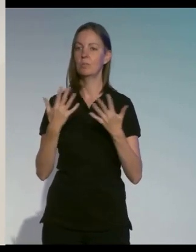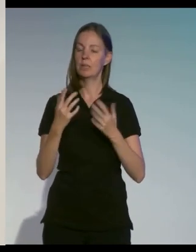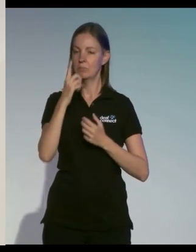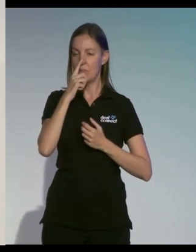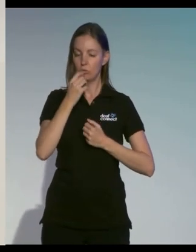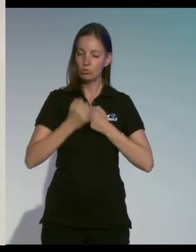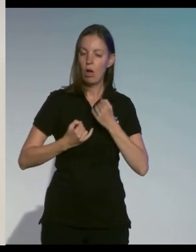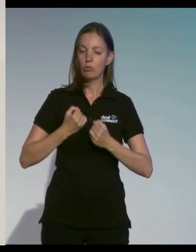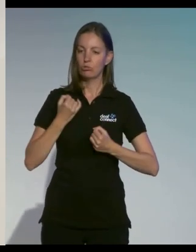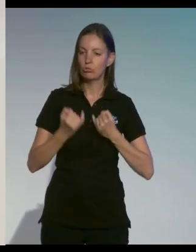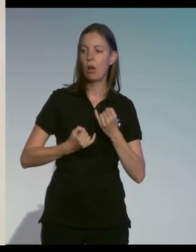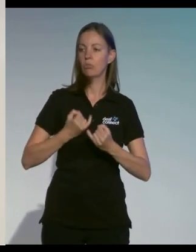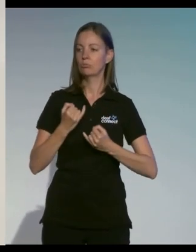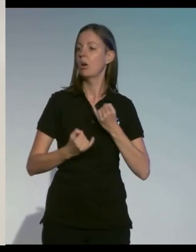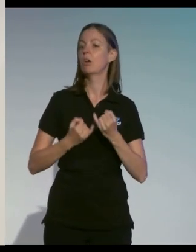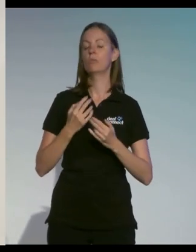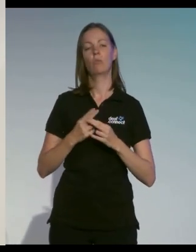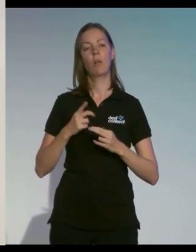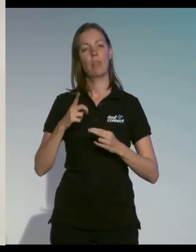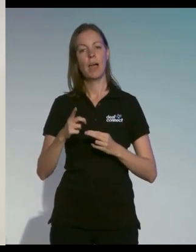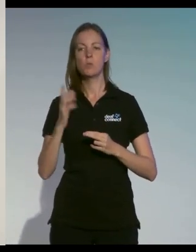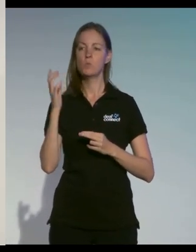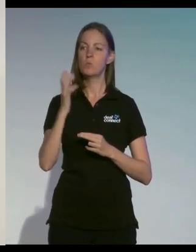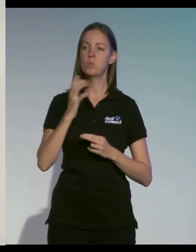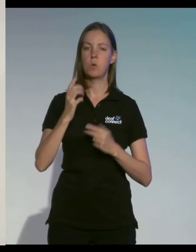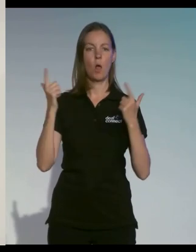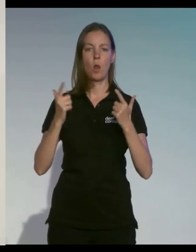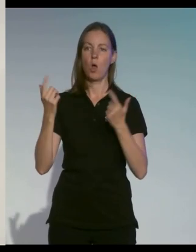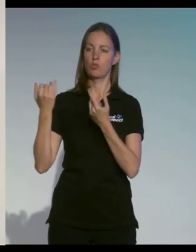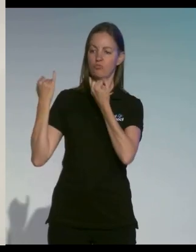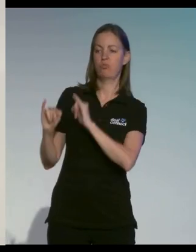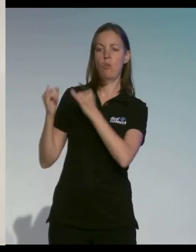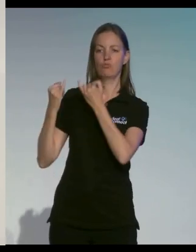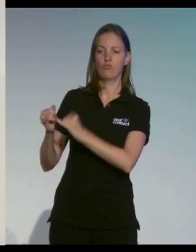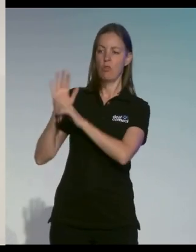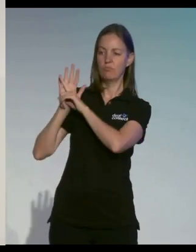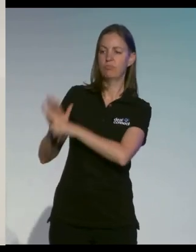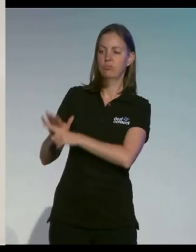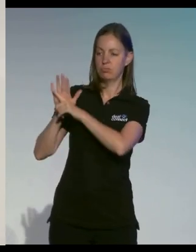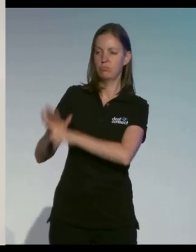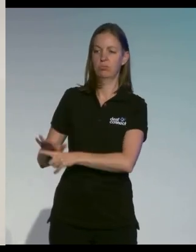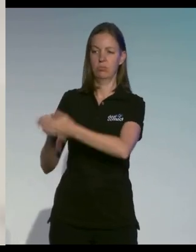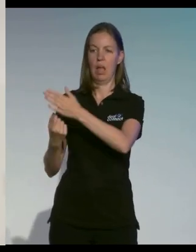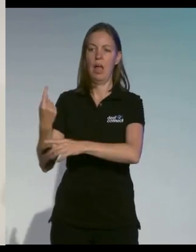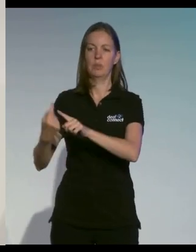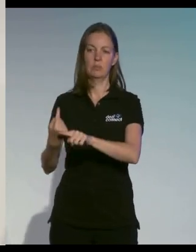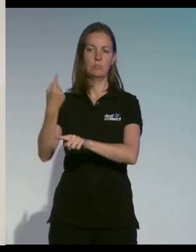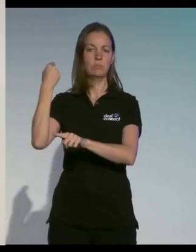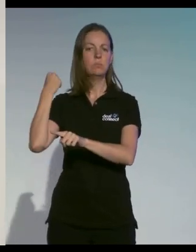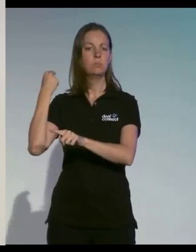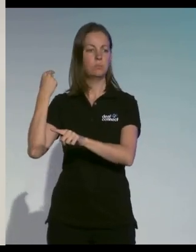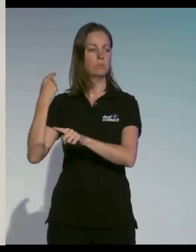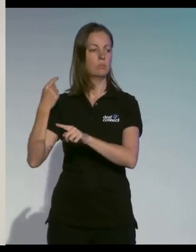was really wrong, and we must never forget the wrong that was done to discriminate against LGBTIQ